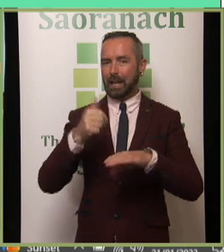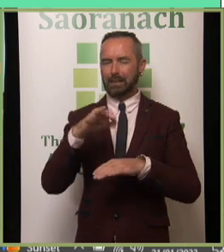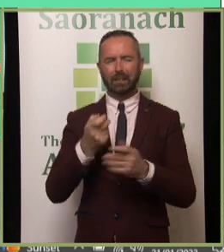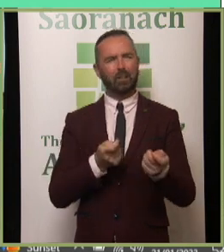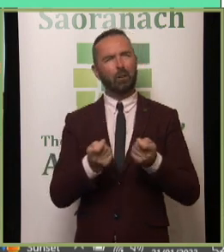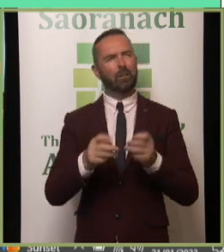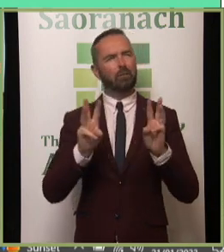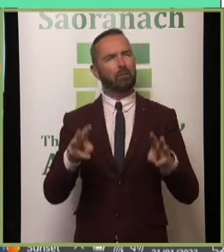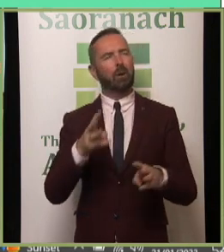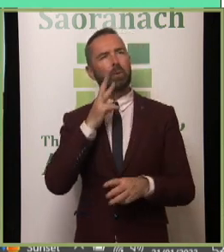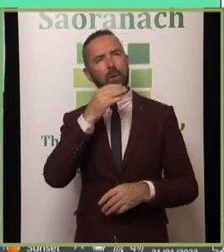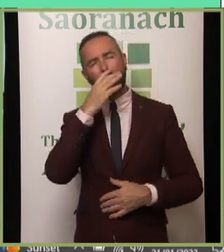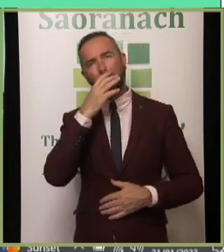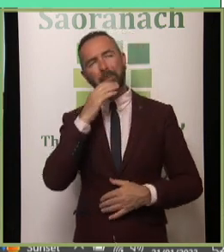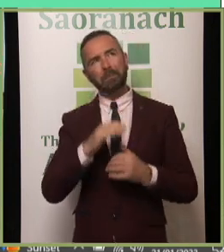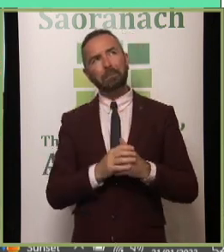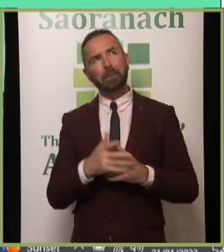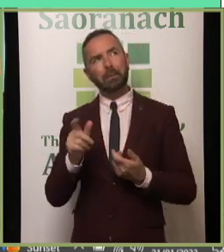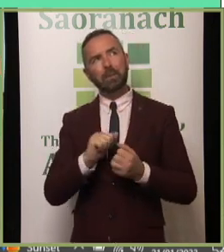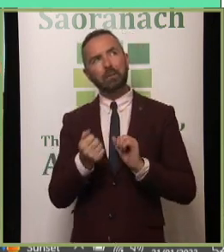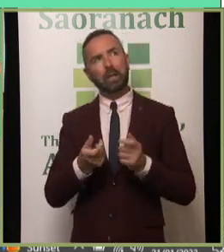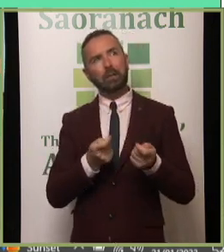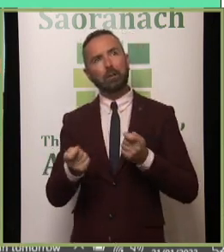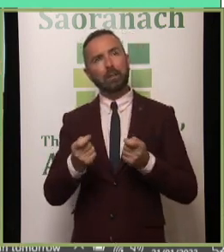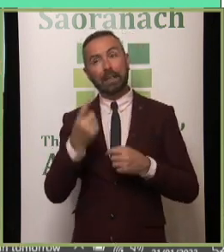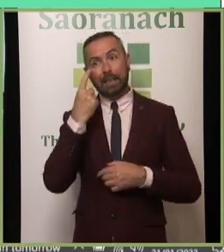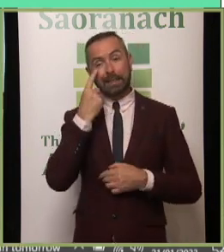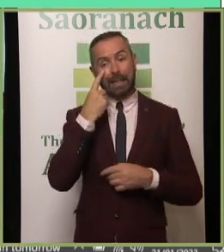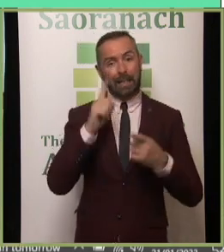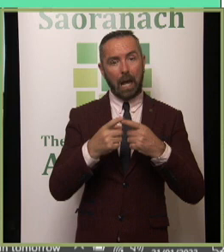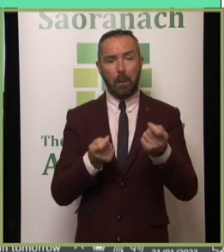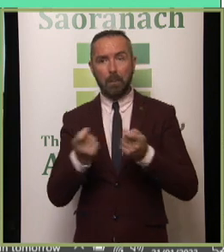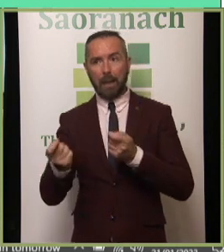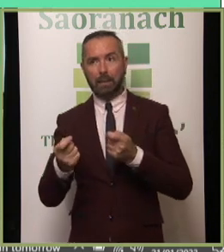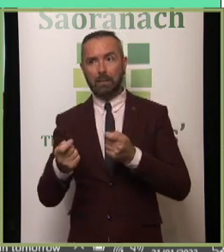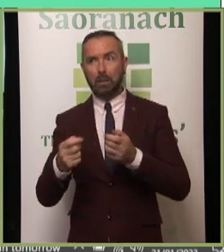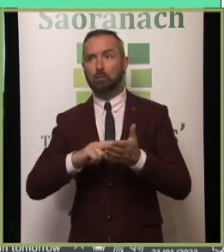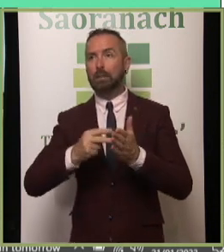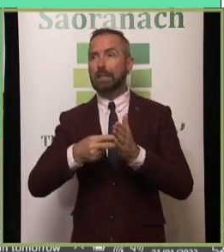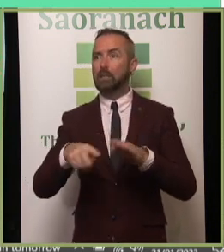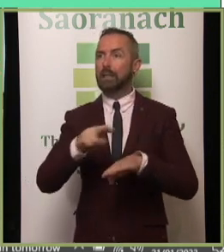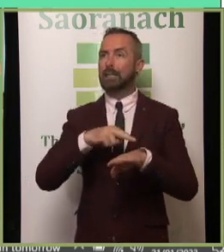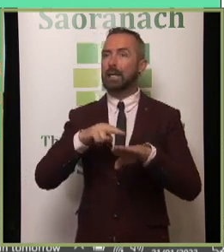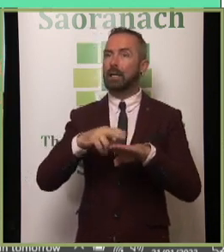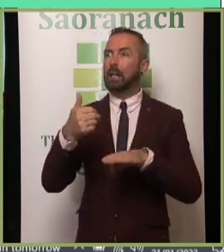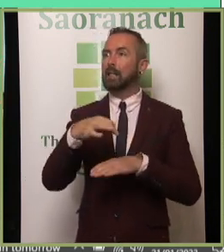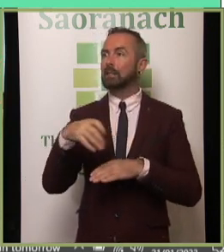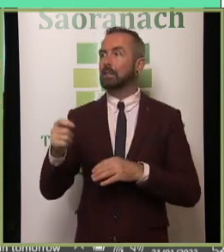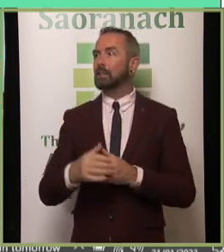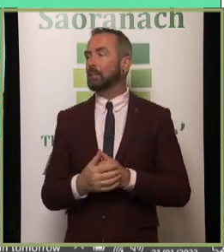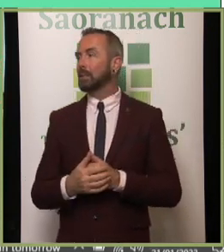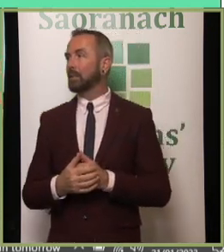wrong, but state woodlands should be seen and managed as a strategic national asset.